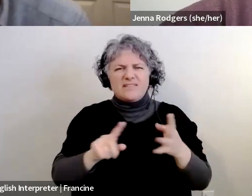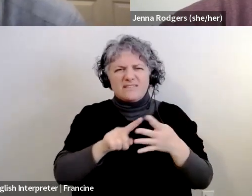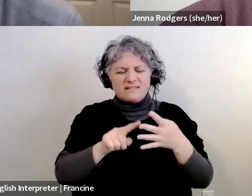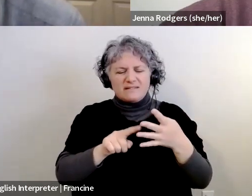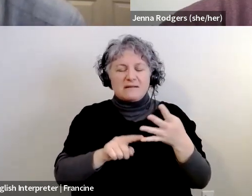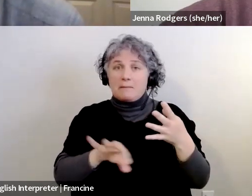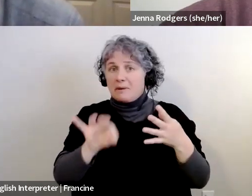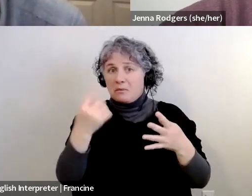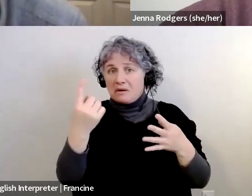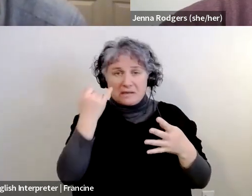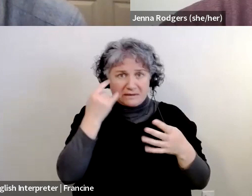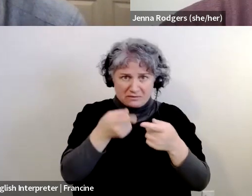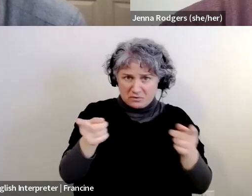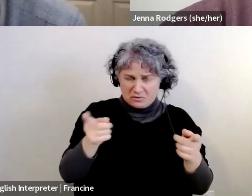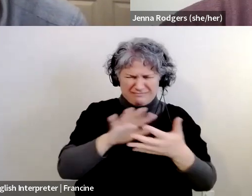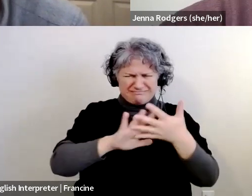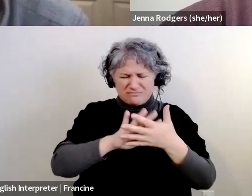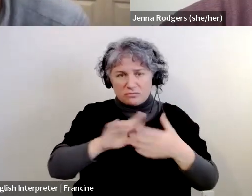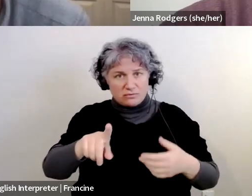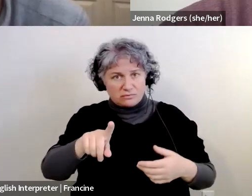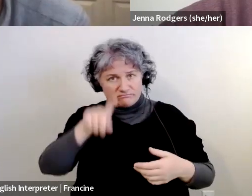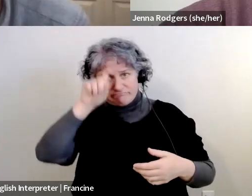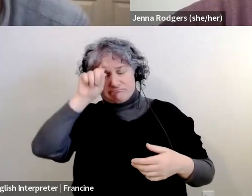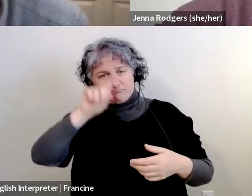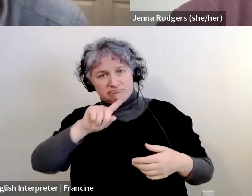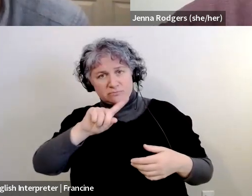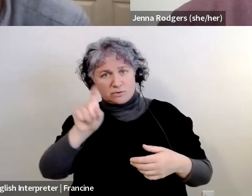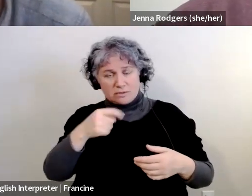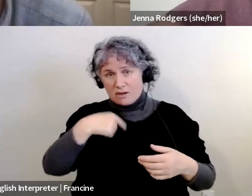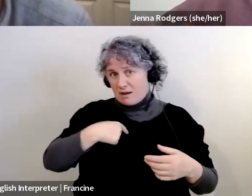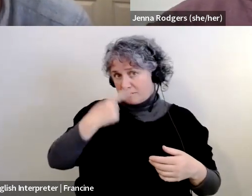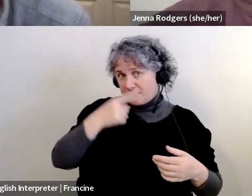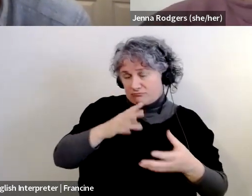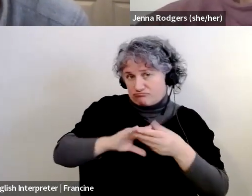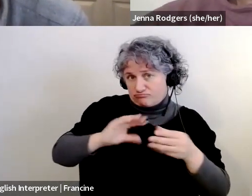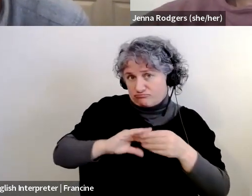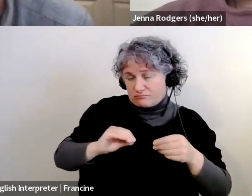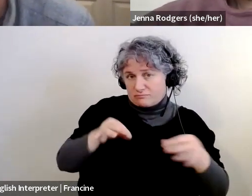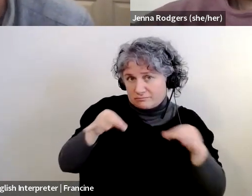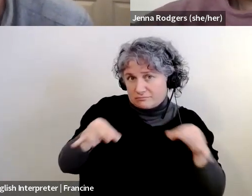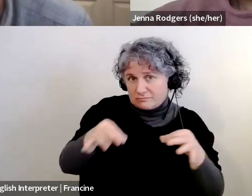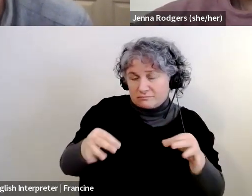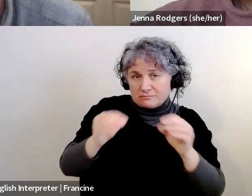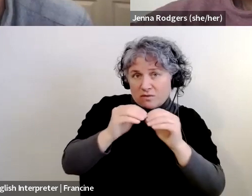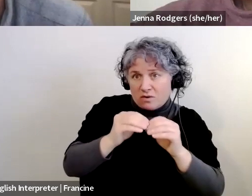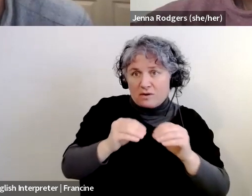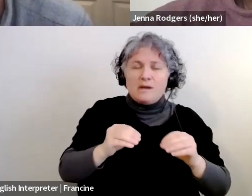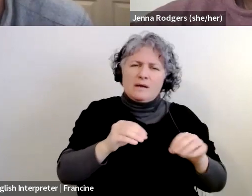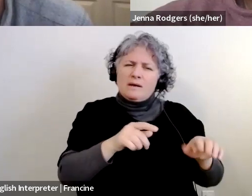If there are any questions about that, I'm happy to kind of talk a little bit more about it. Something that does take a little bit of practice,